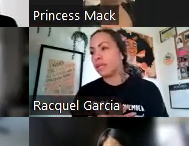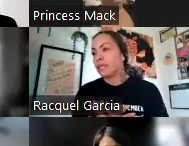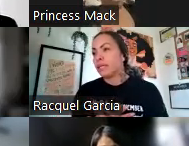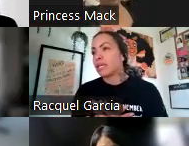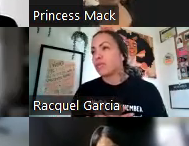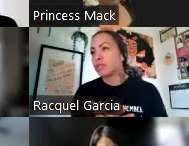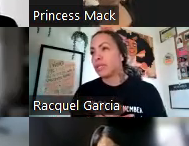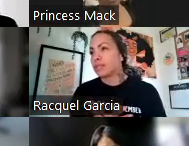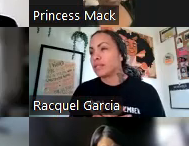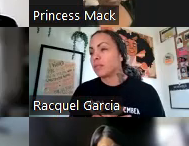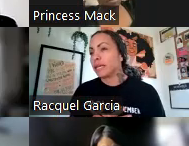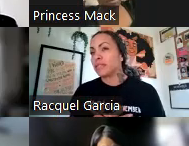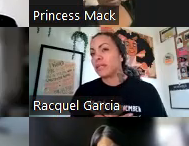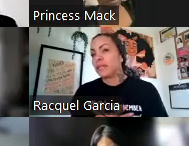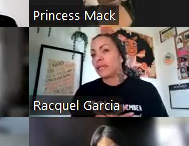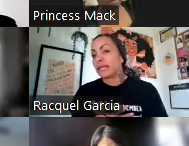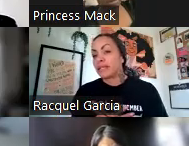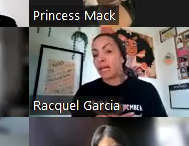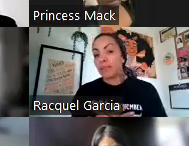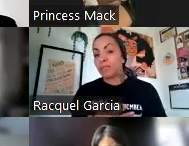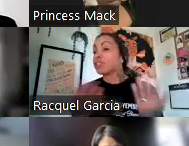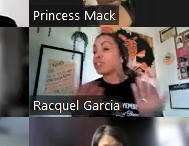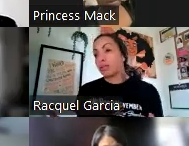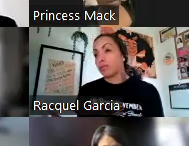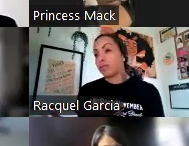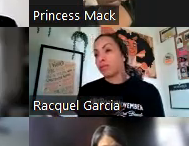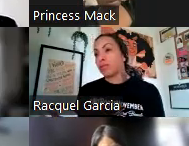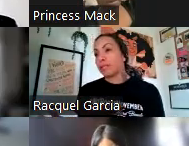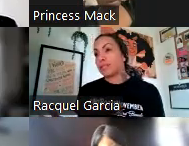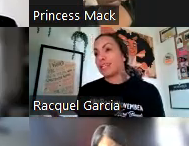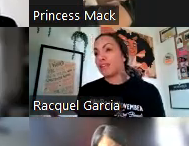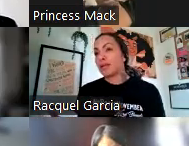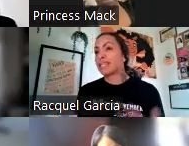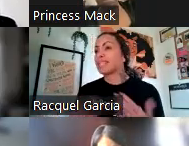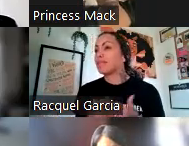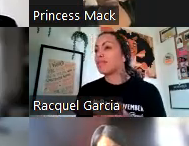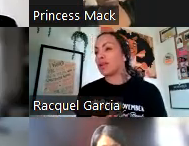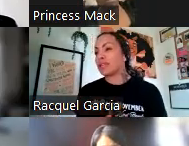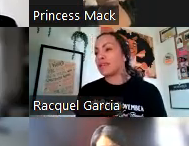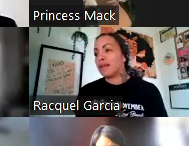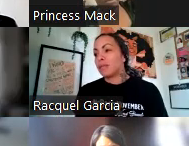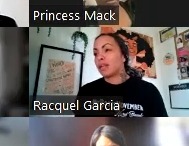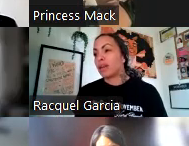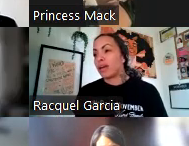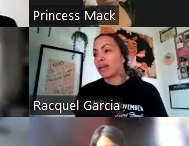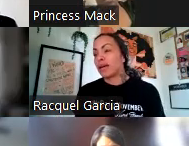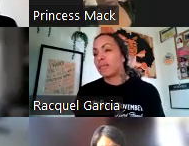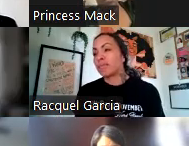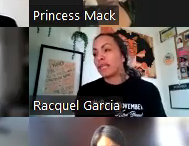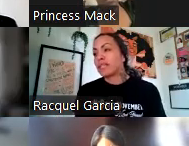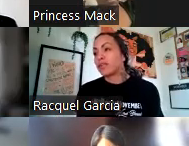we take root in this space. And I appreciate the group agreements that everybody had came up for us. But I